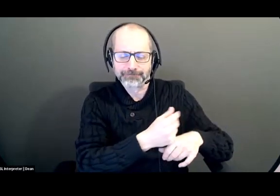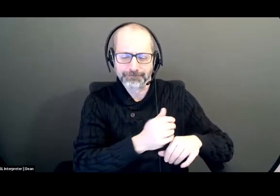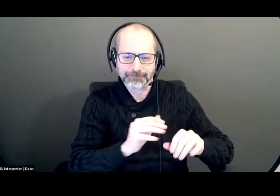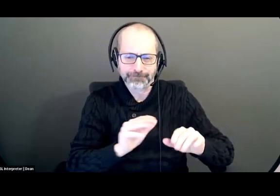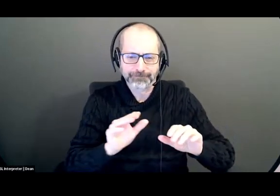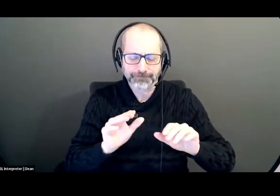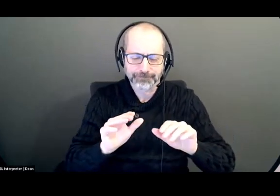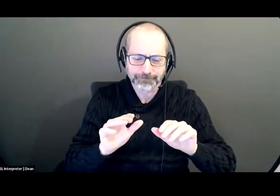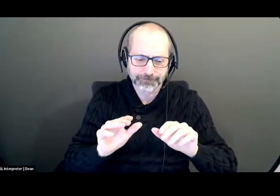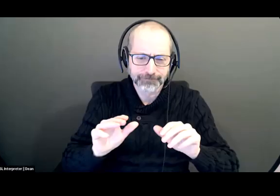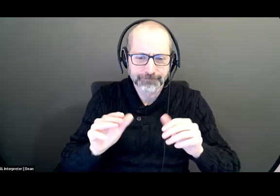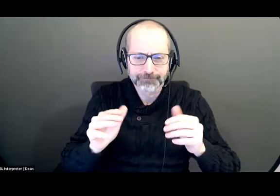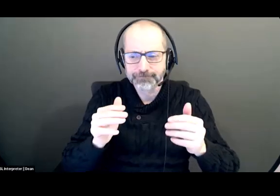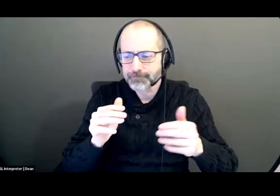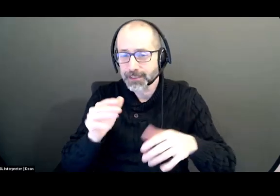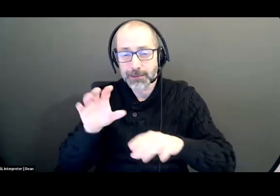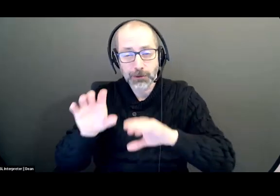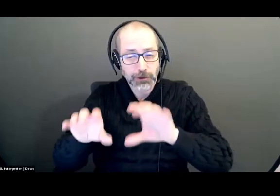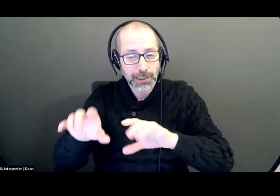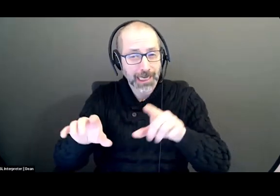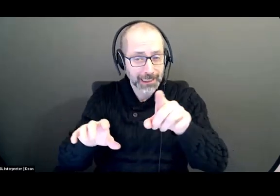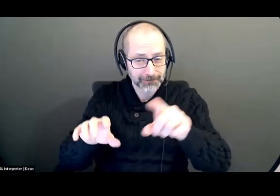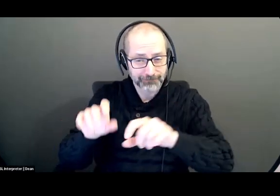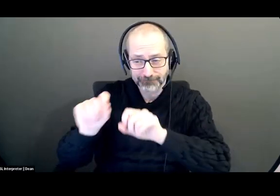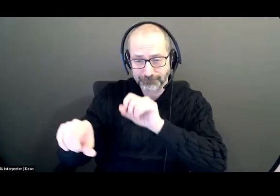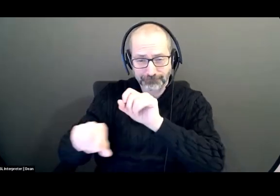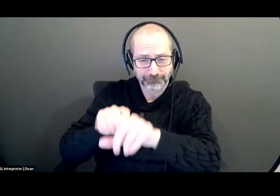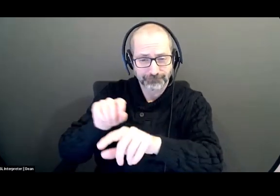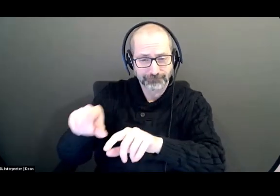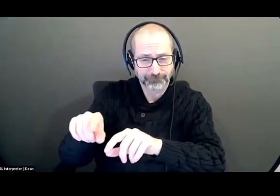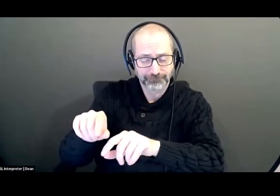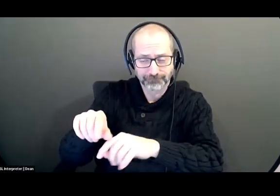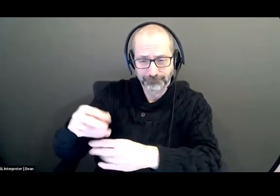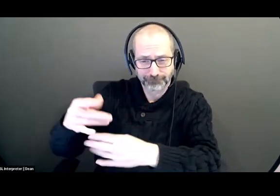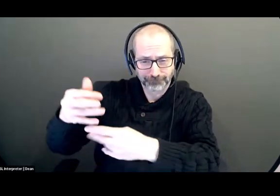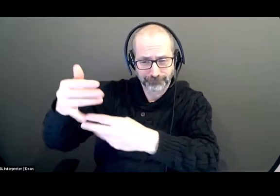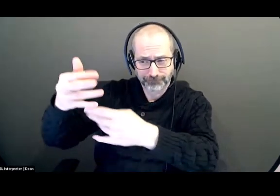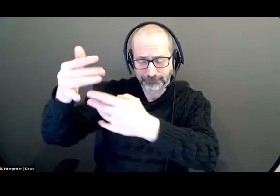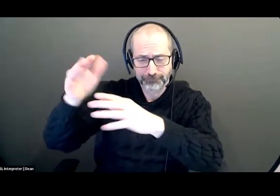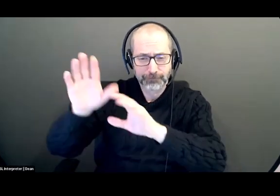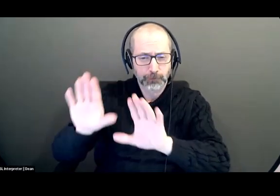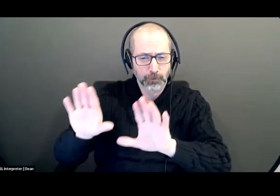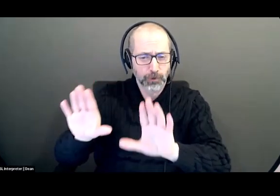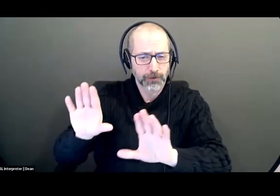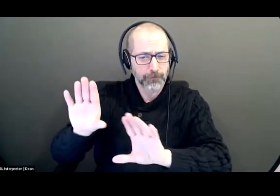the need to feel safe, supported, and seen is so important to what we do.